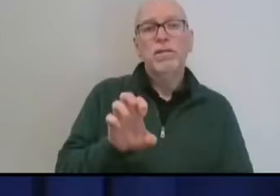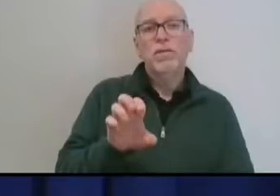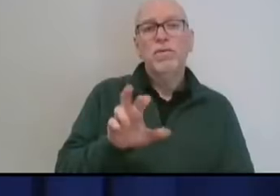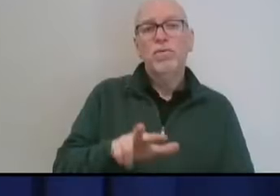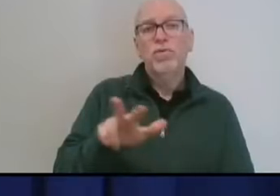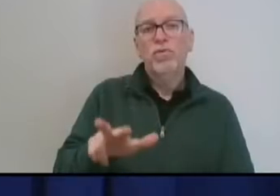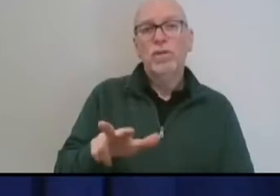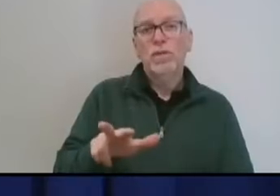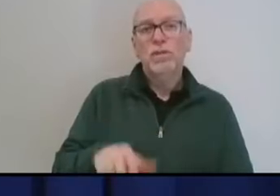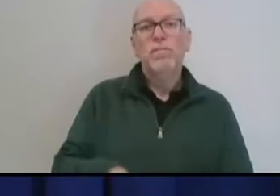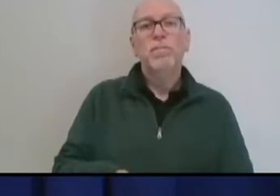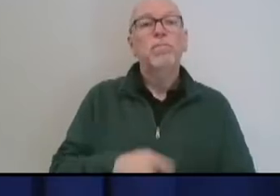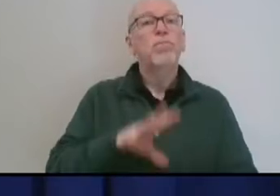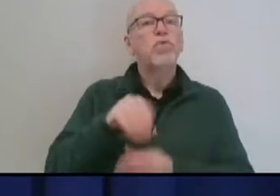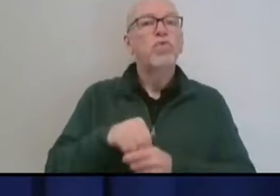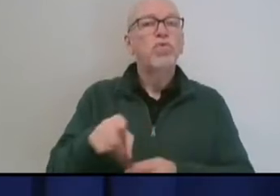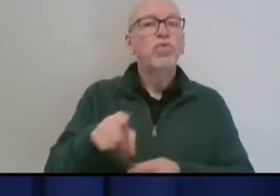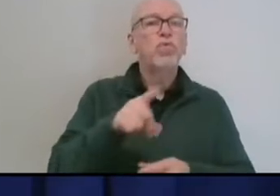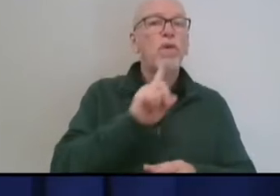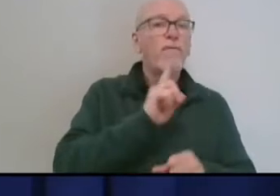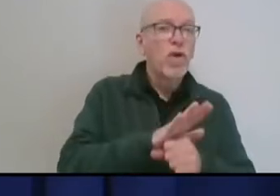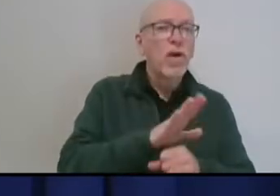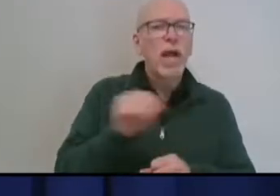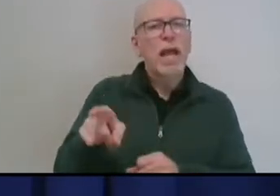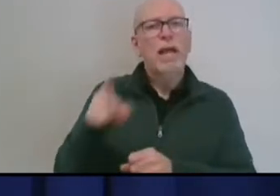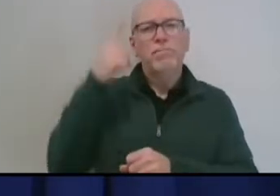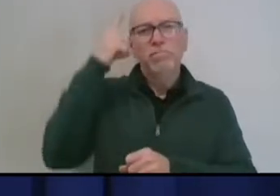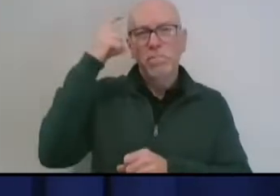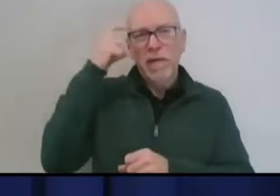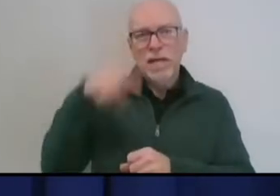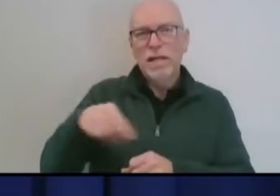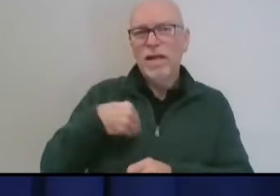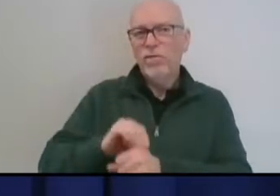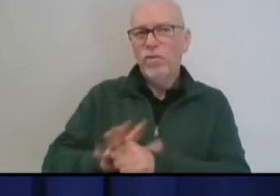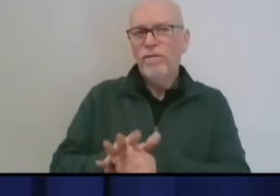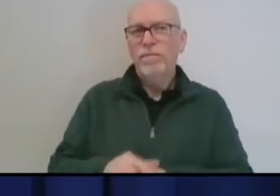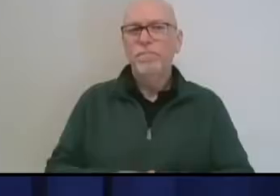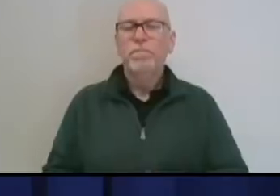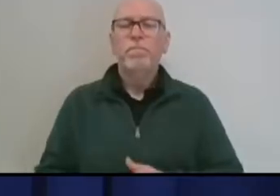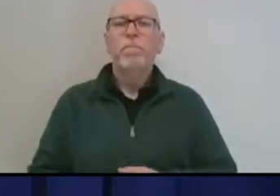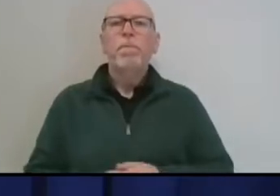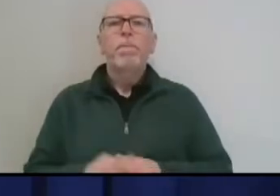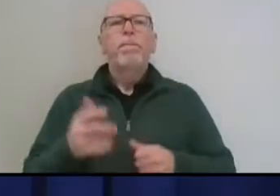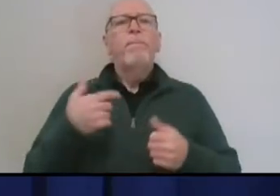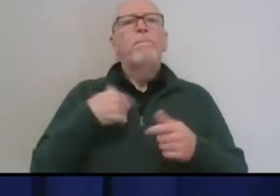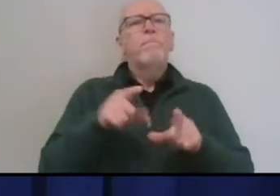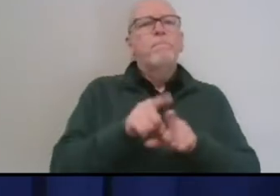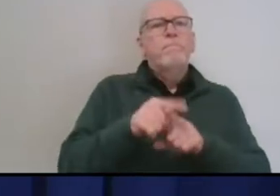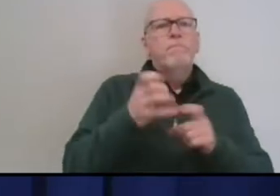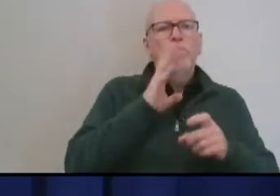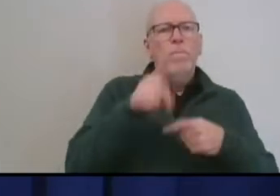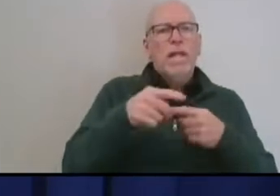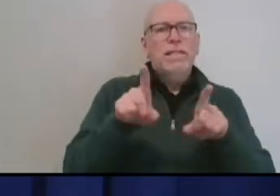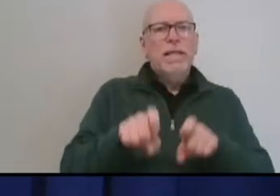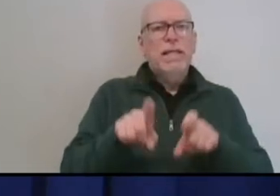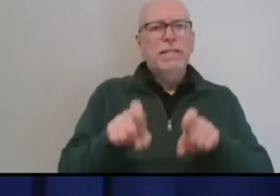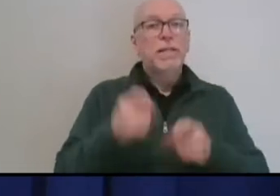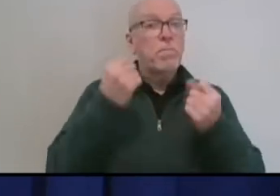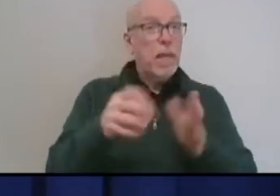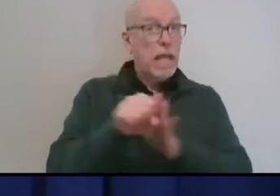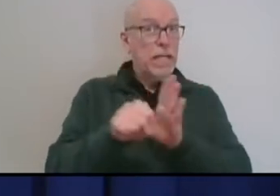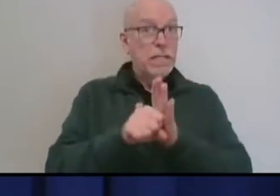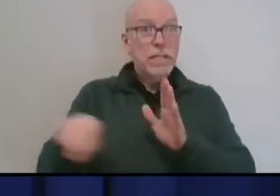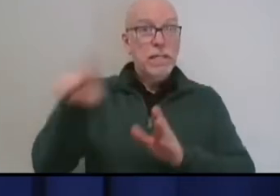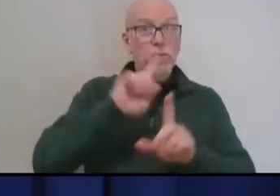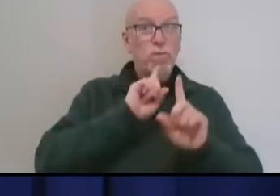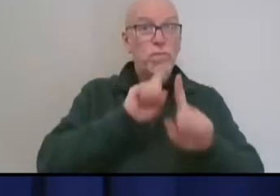12,633 when you include both confirmed and clinically diagnosed deaths. I also want to talk about testing. Many states are reporting that